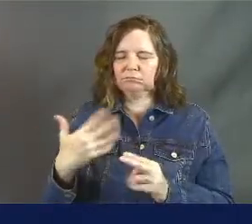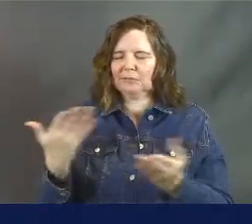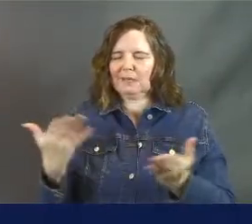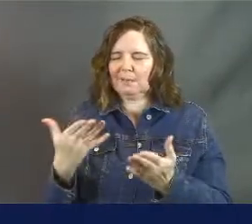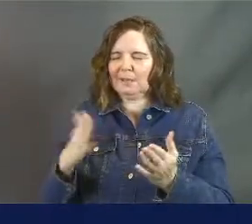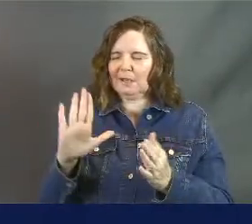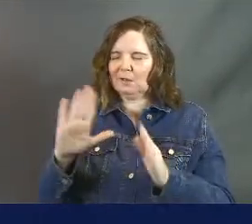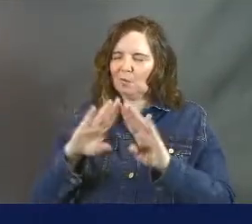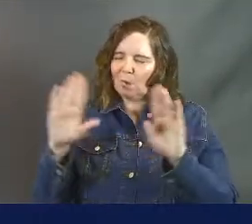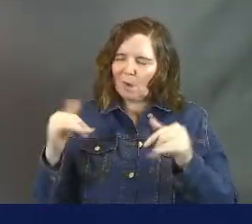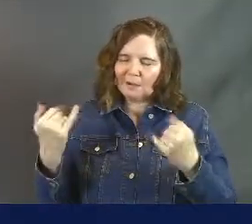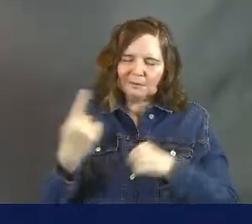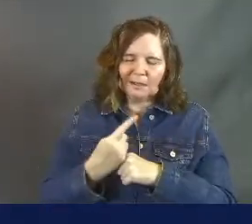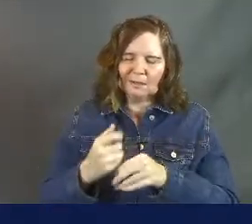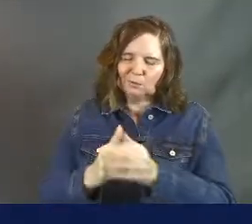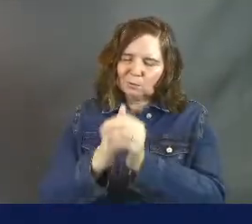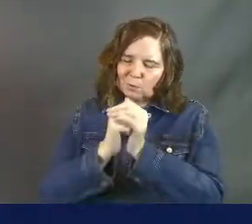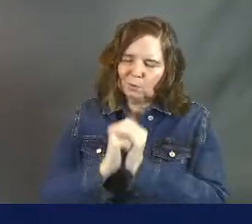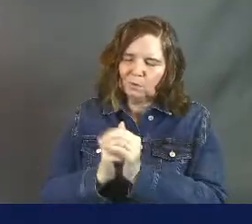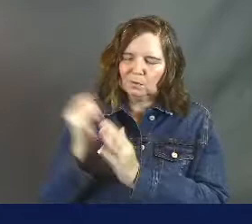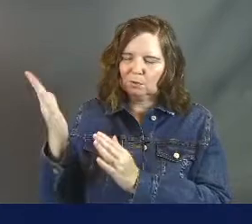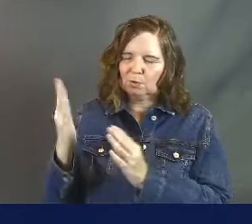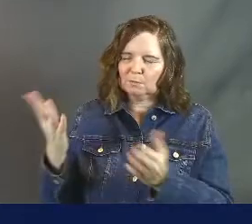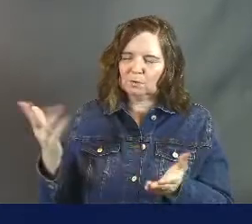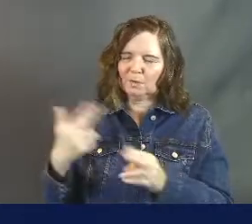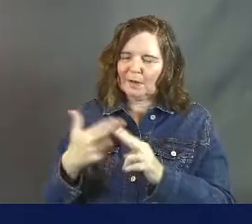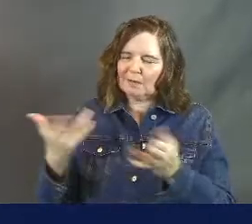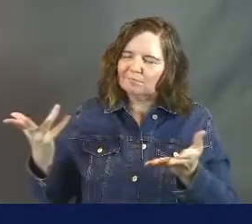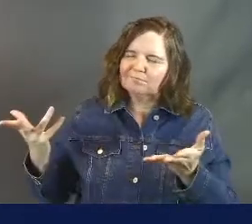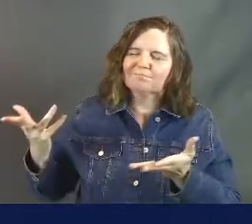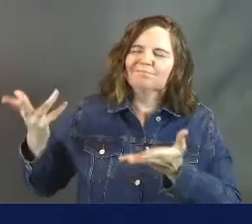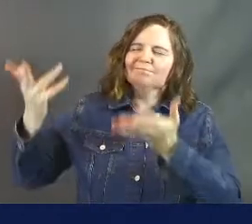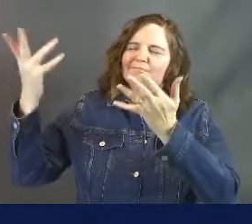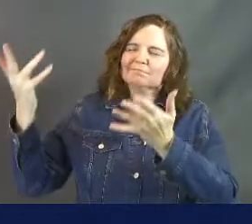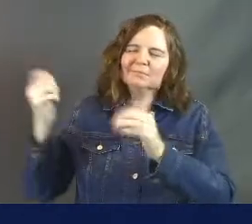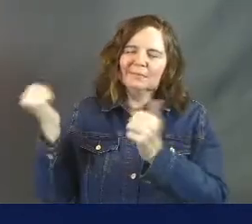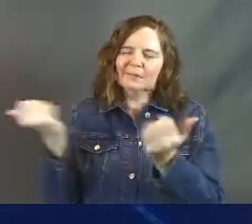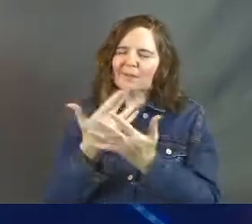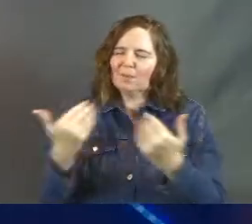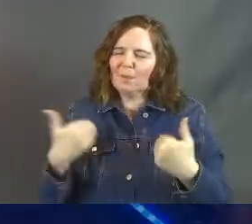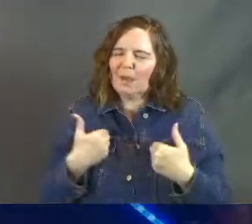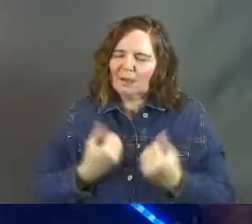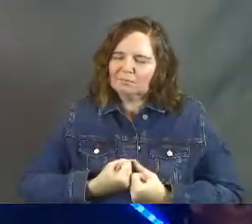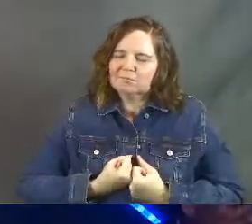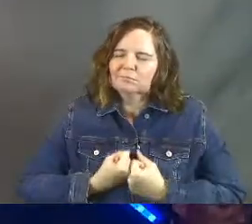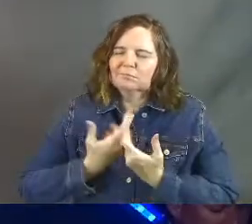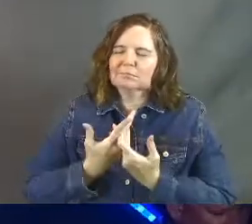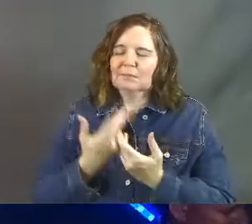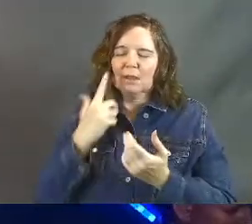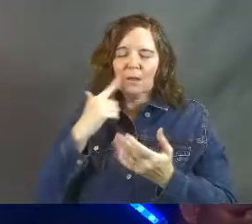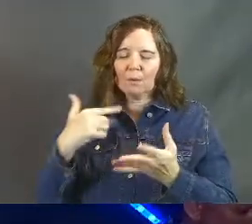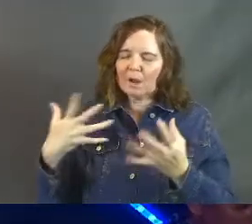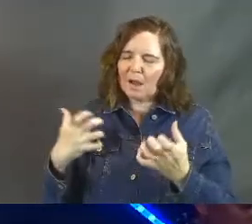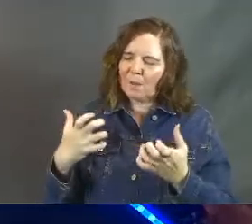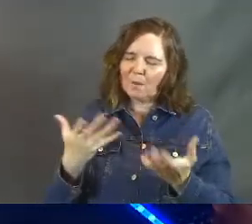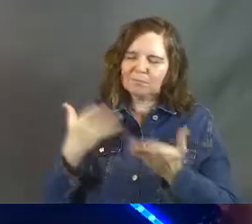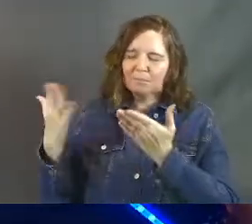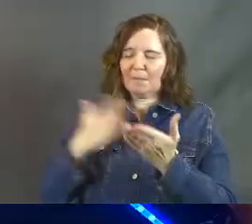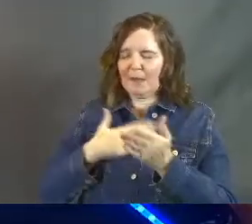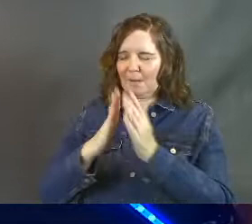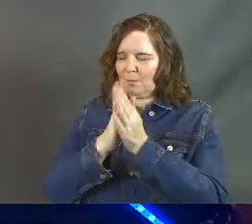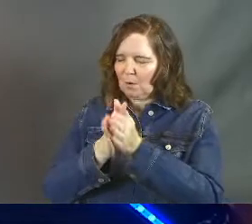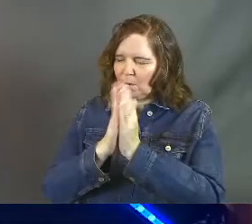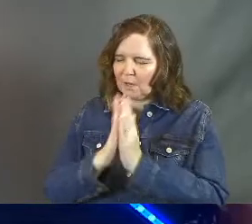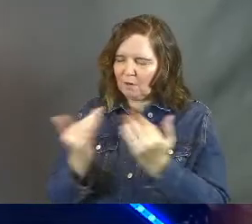in Your house today, God, to worship You, Jesus, to lift Your name on high with all that we have and all that we are. So Jesus, from the get-go, that's what I want to pray, God. That's my